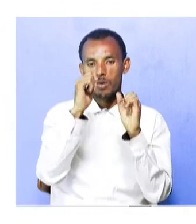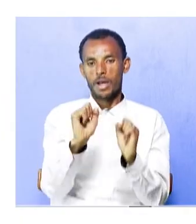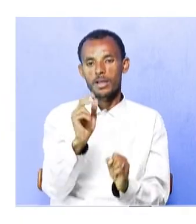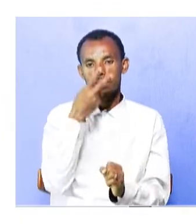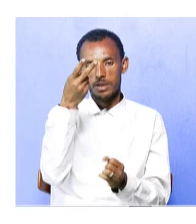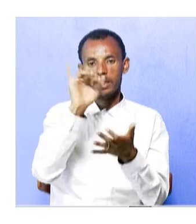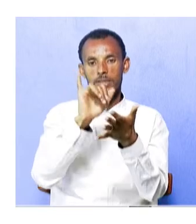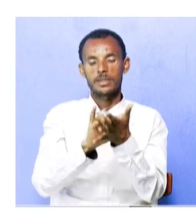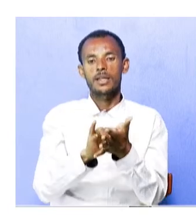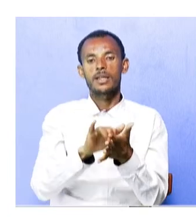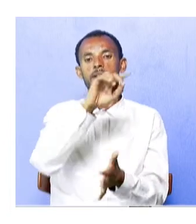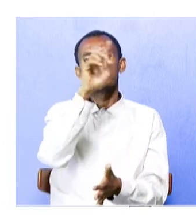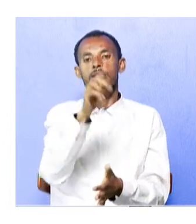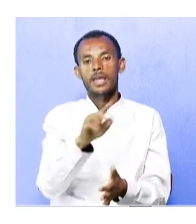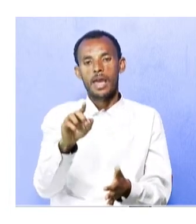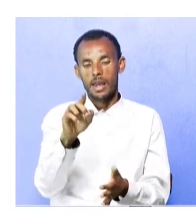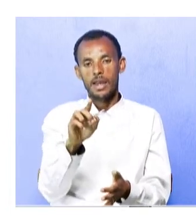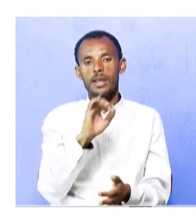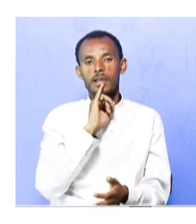that z is